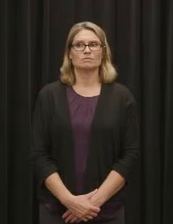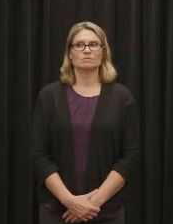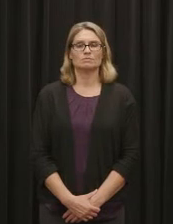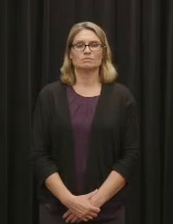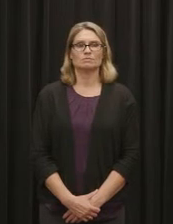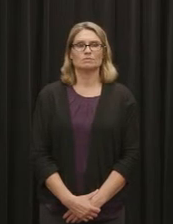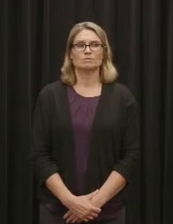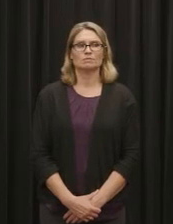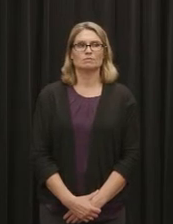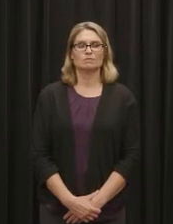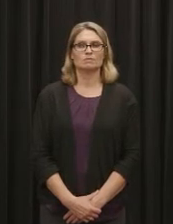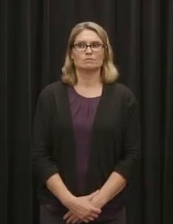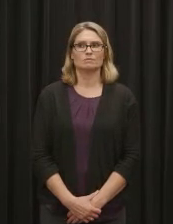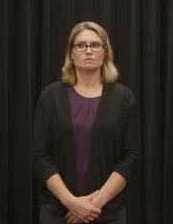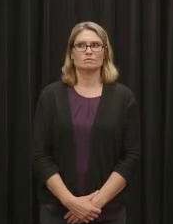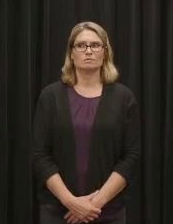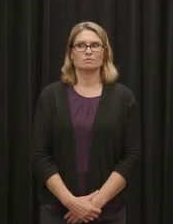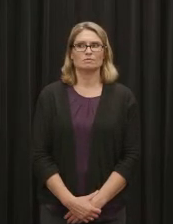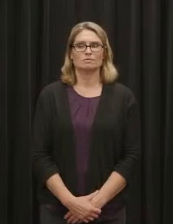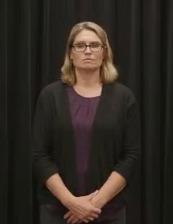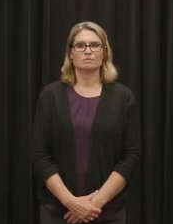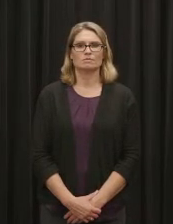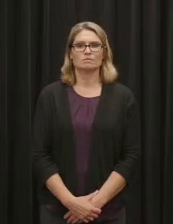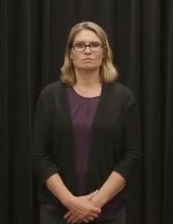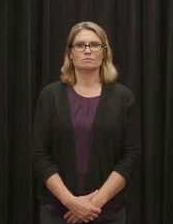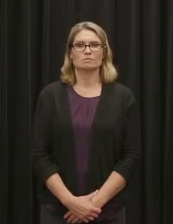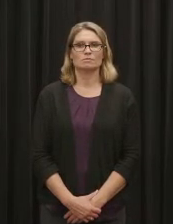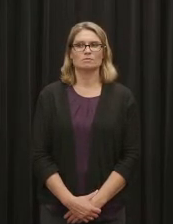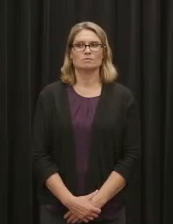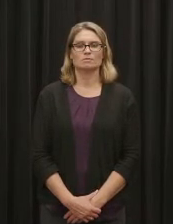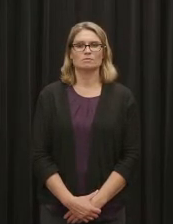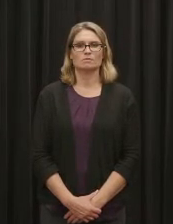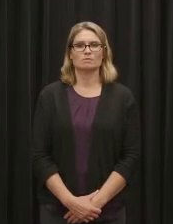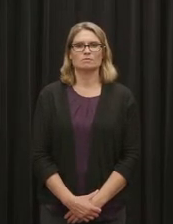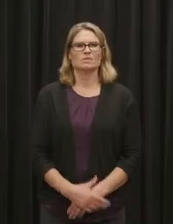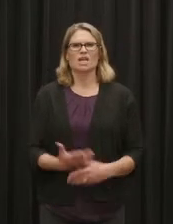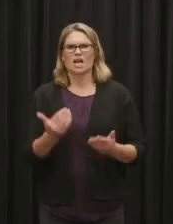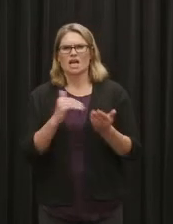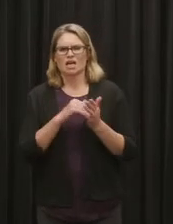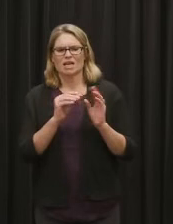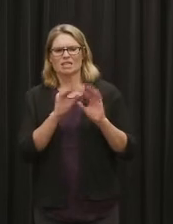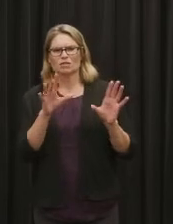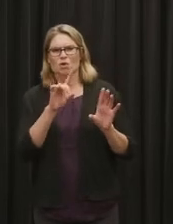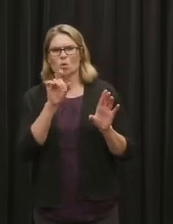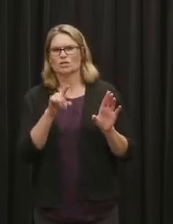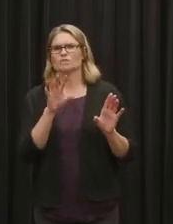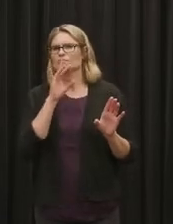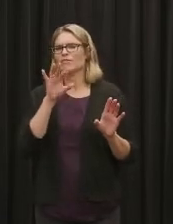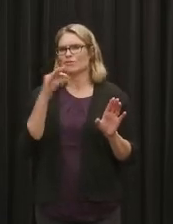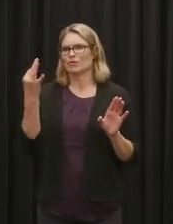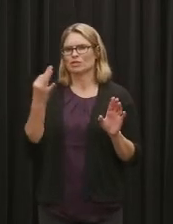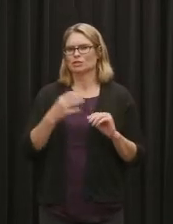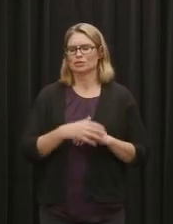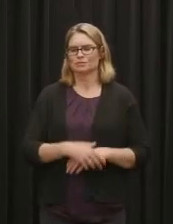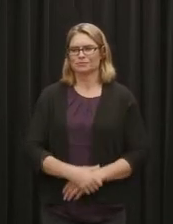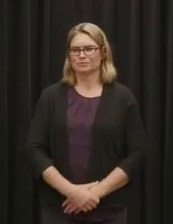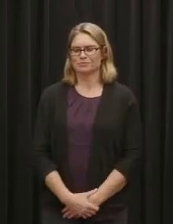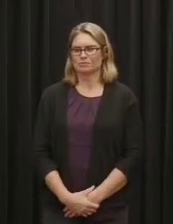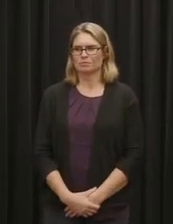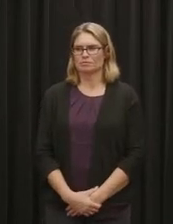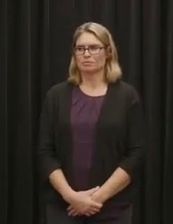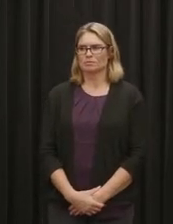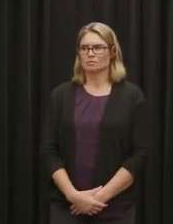which ones are the priority groups and where will they be vaccinated? Is that the question? No. I want to know